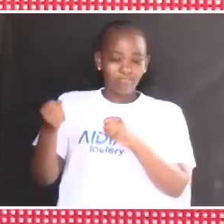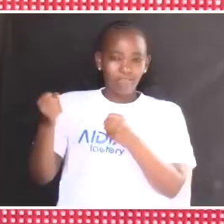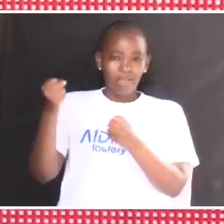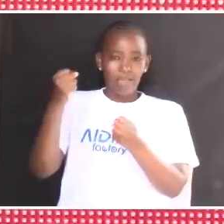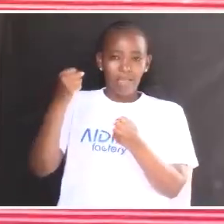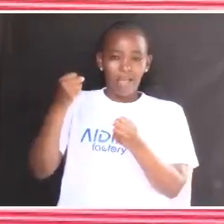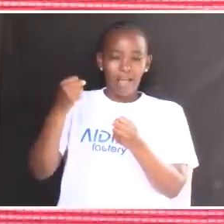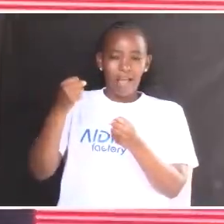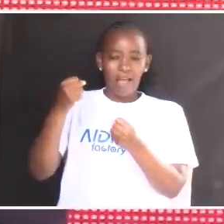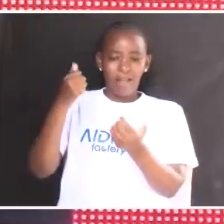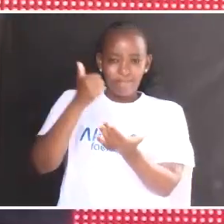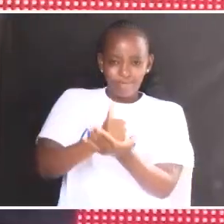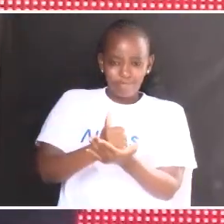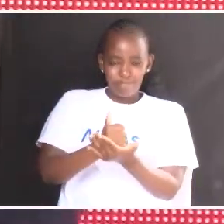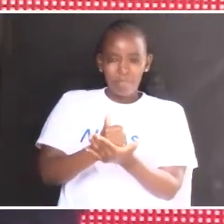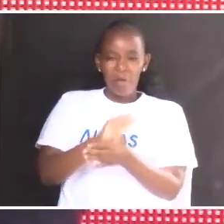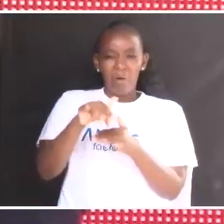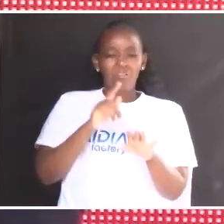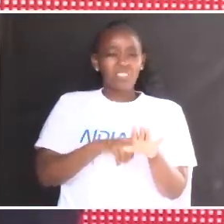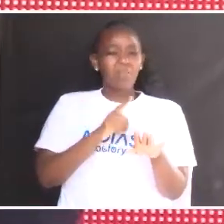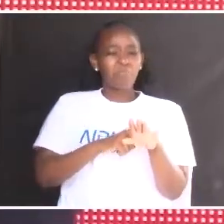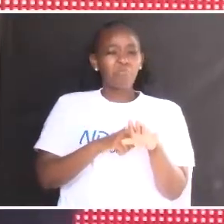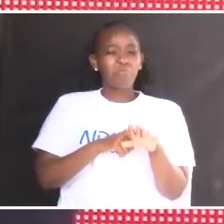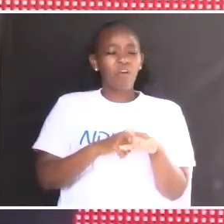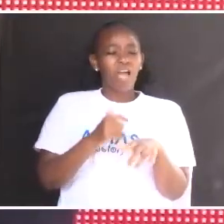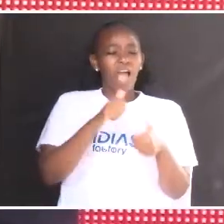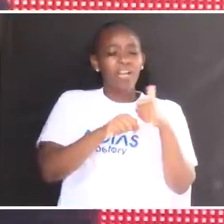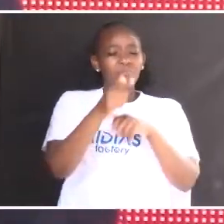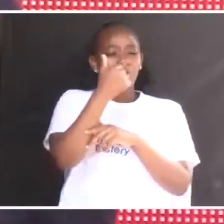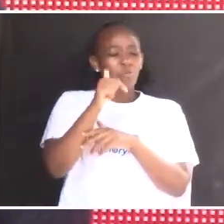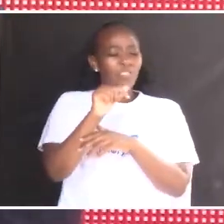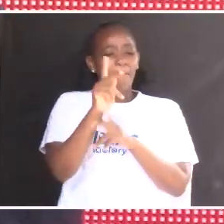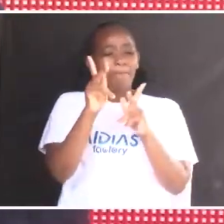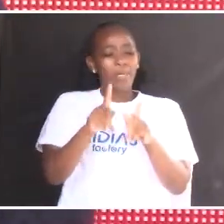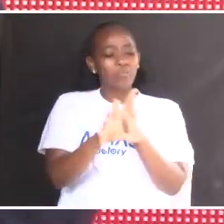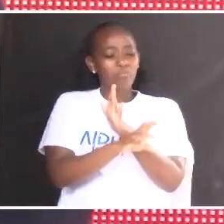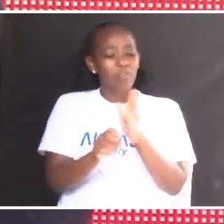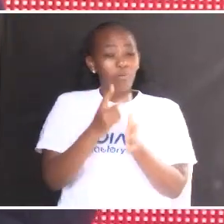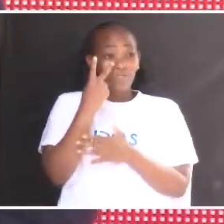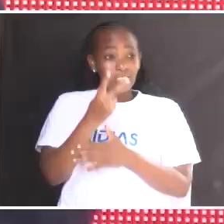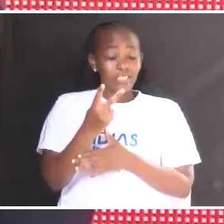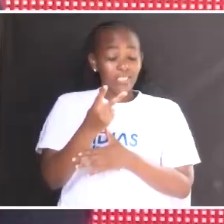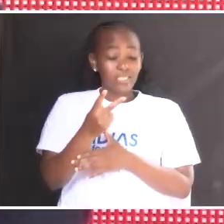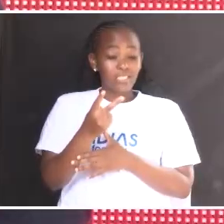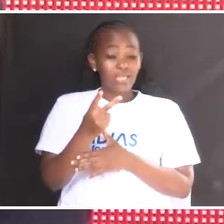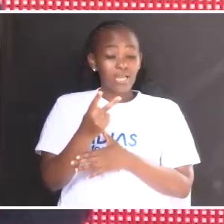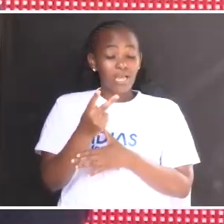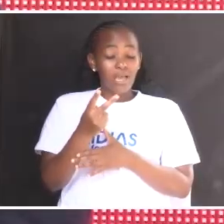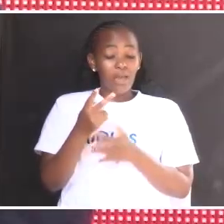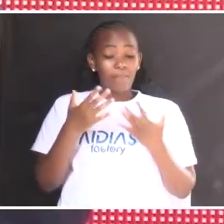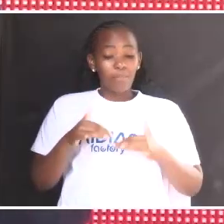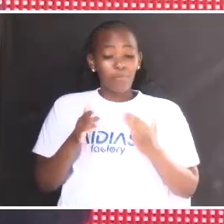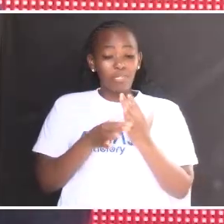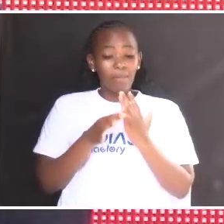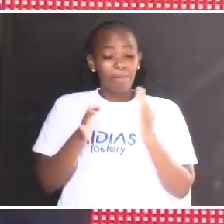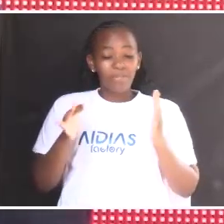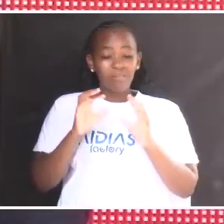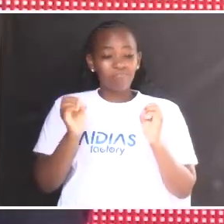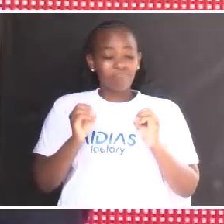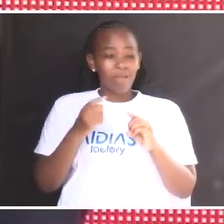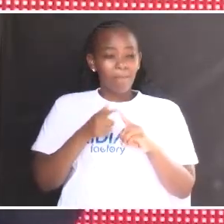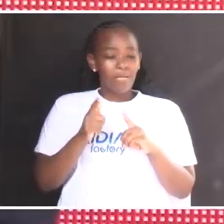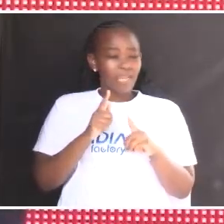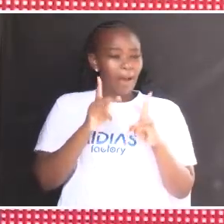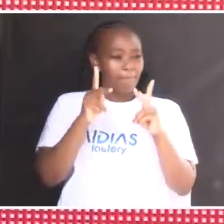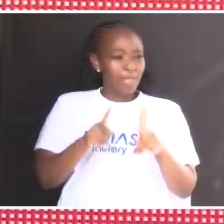not all the time that you take action because somebody ame-infringe kazi yako. Tumeona wasanii hawajulikani, but mtu anaenda ana-infringe